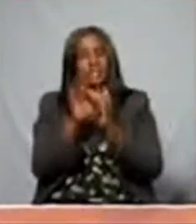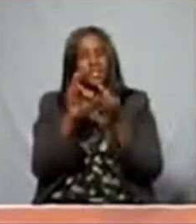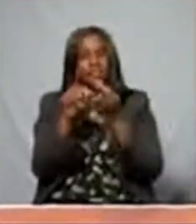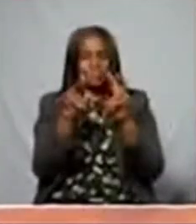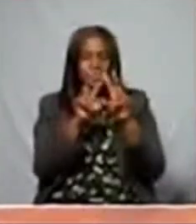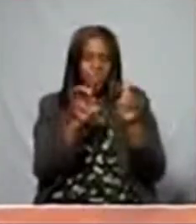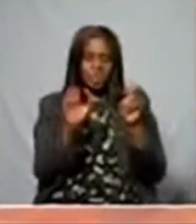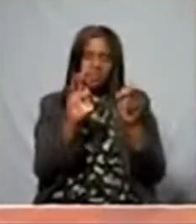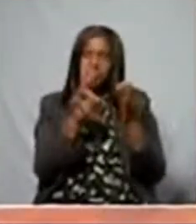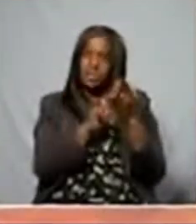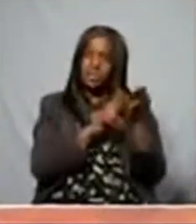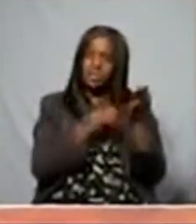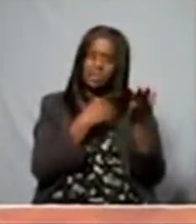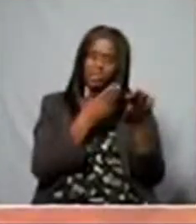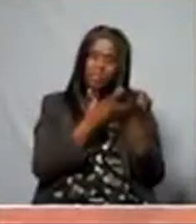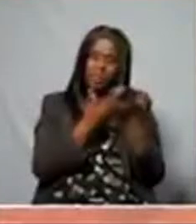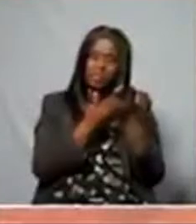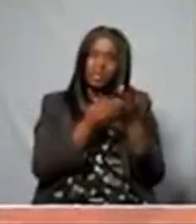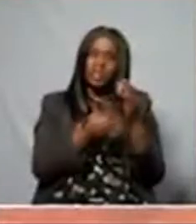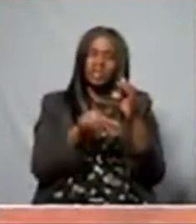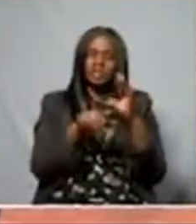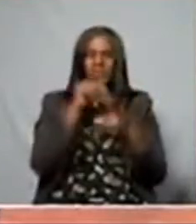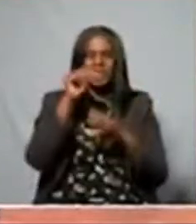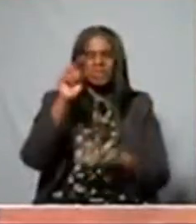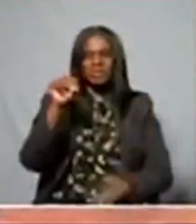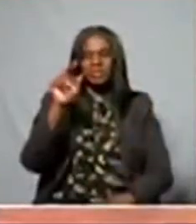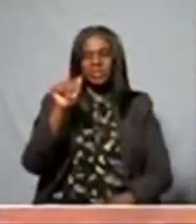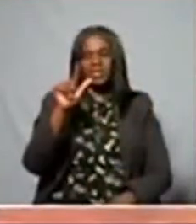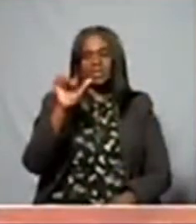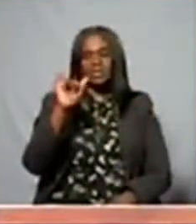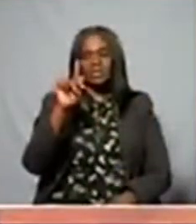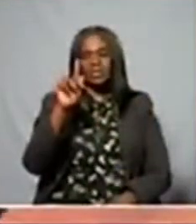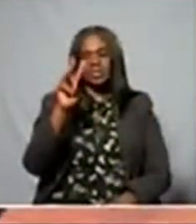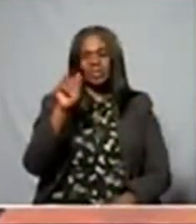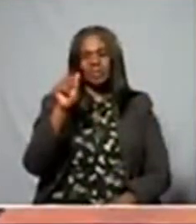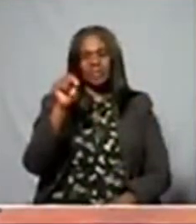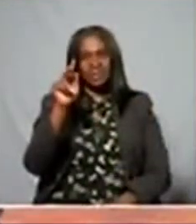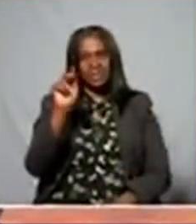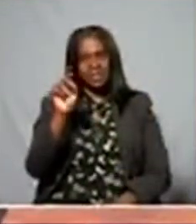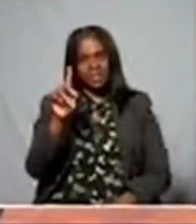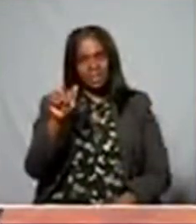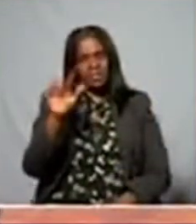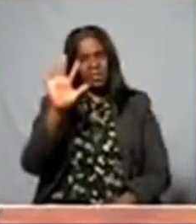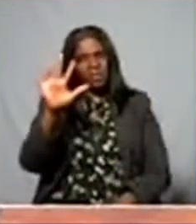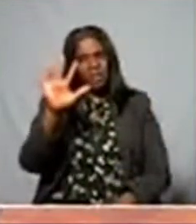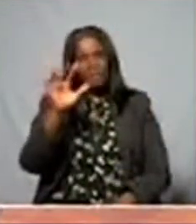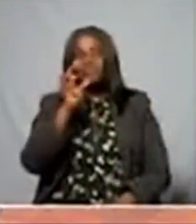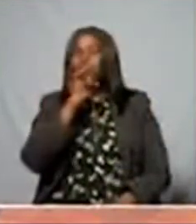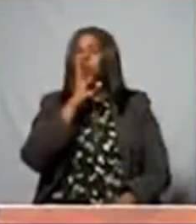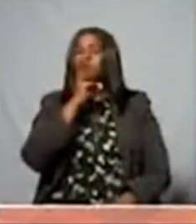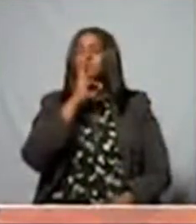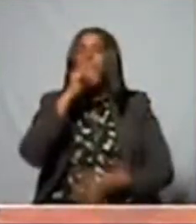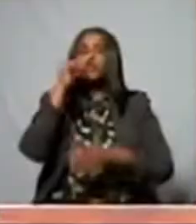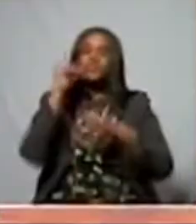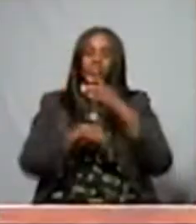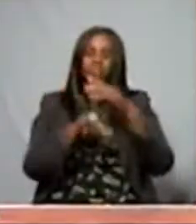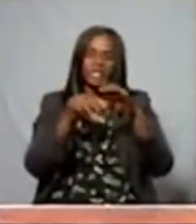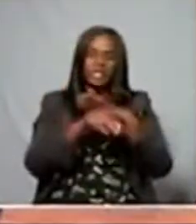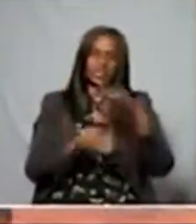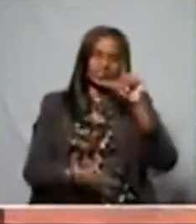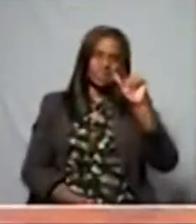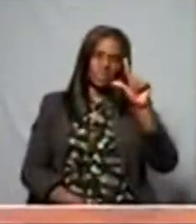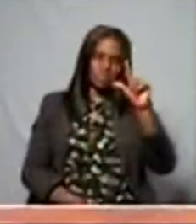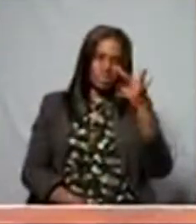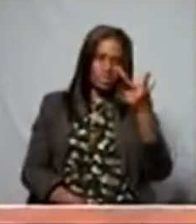your records, you find that in Nalikwanda in Western Province were given 5 boreholes in the